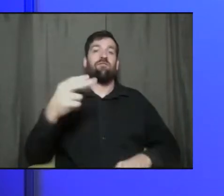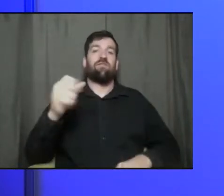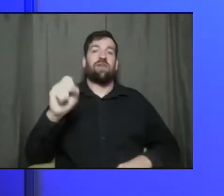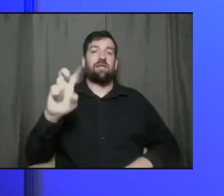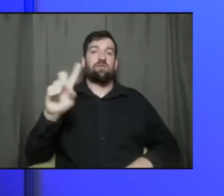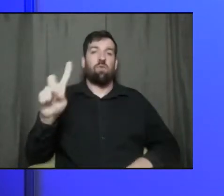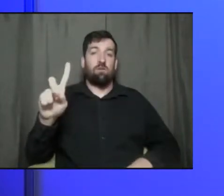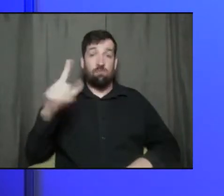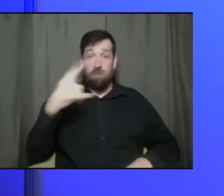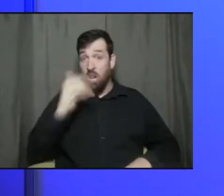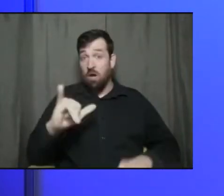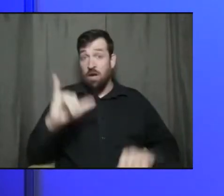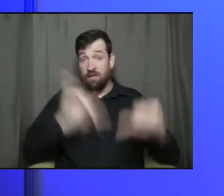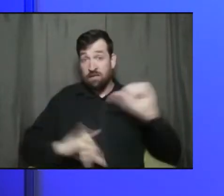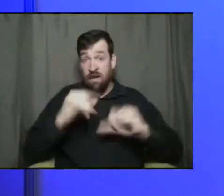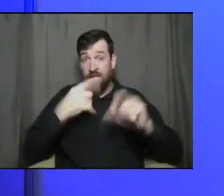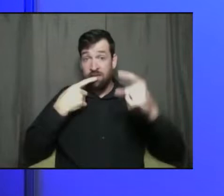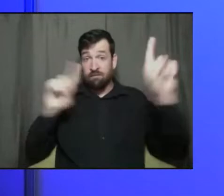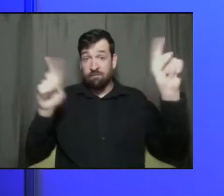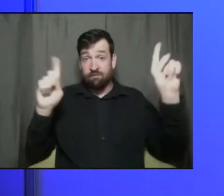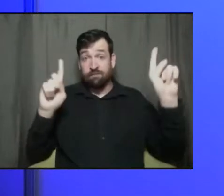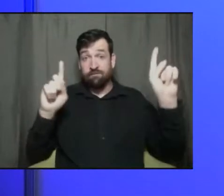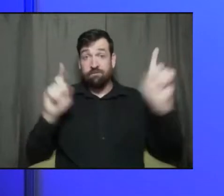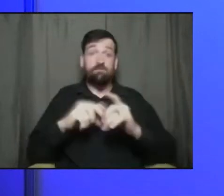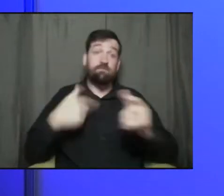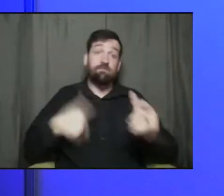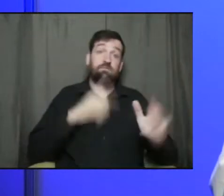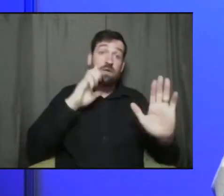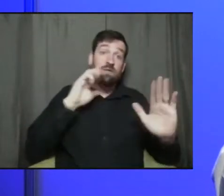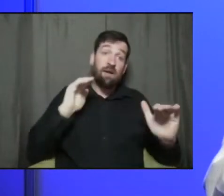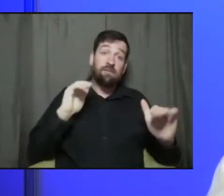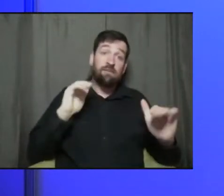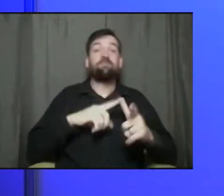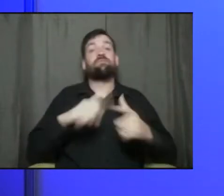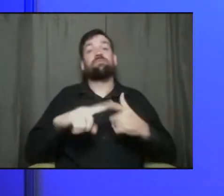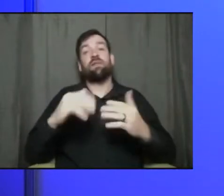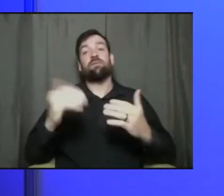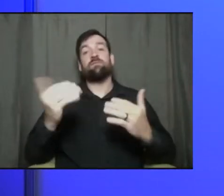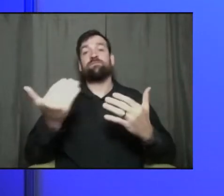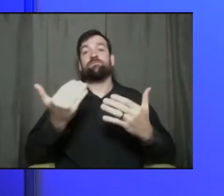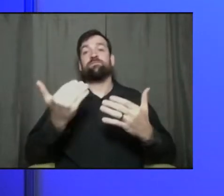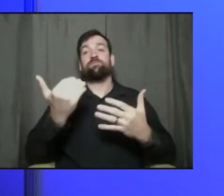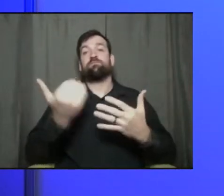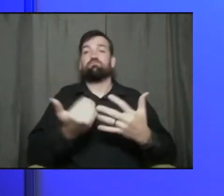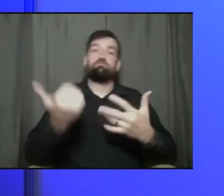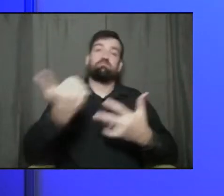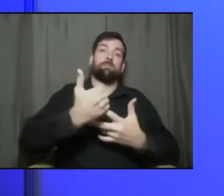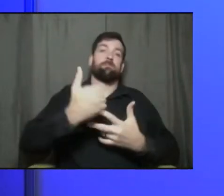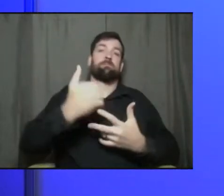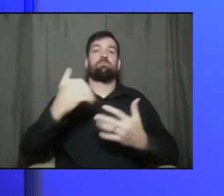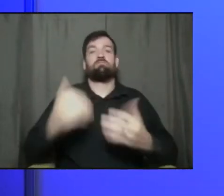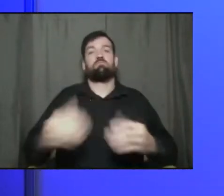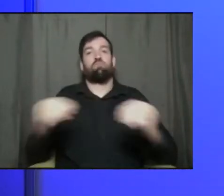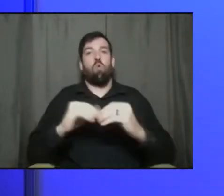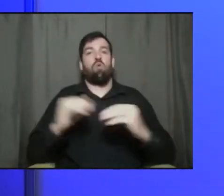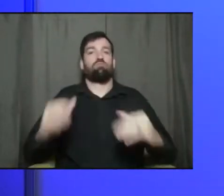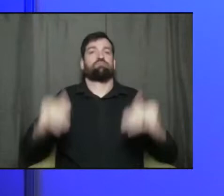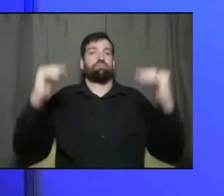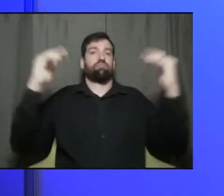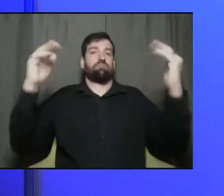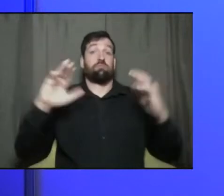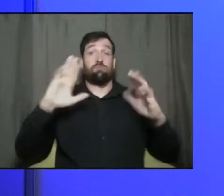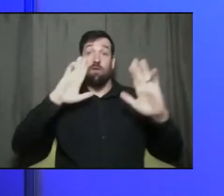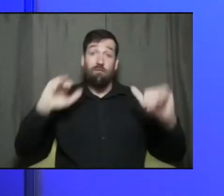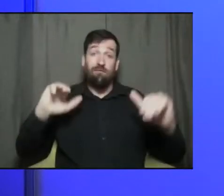does show that it works as we expect, then we'll move on to advanced phase studies and ultimately, hopefully, phase 3, where we're